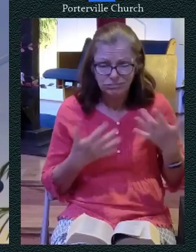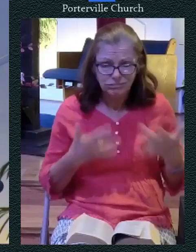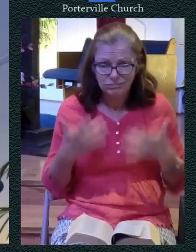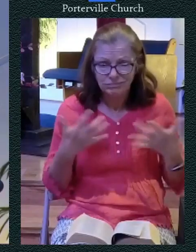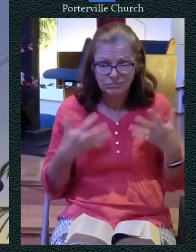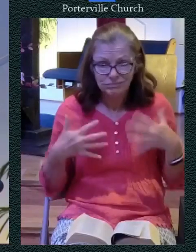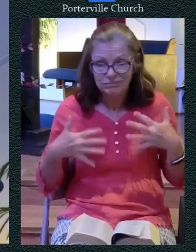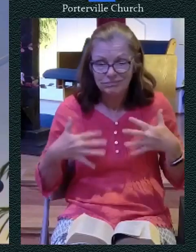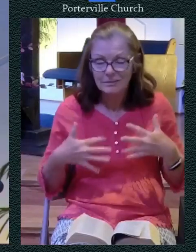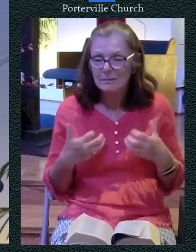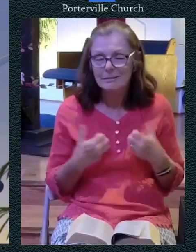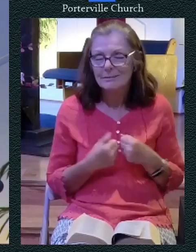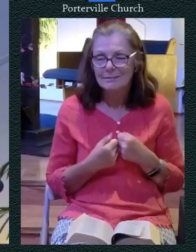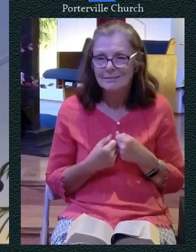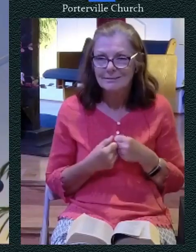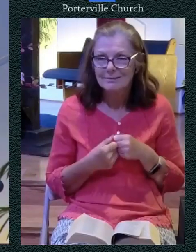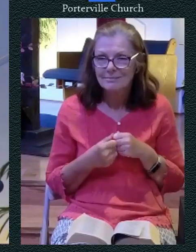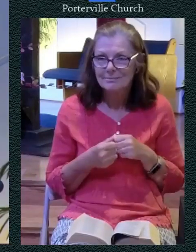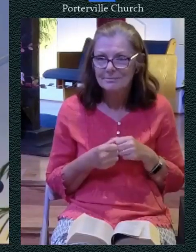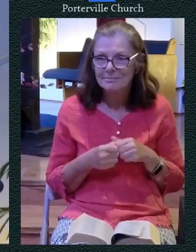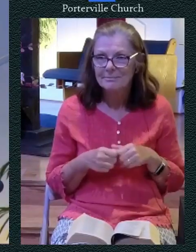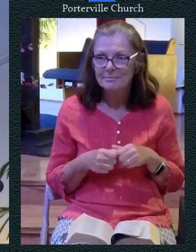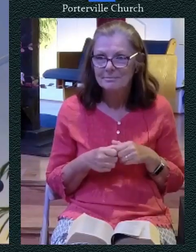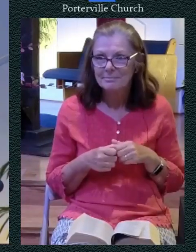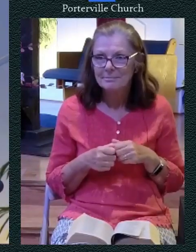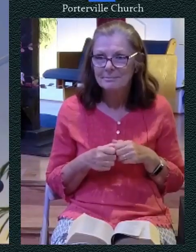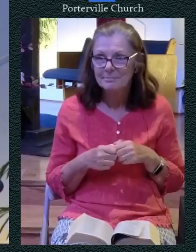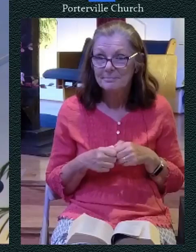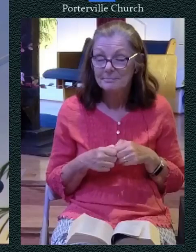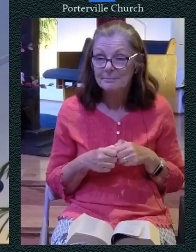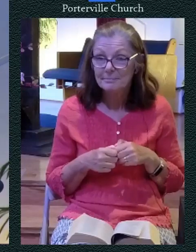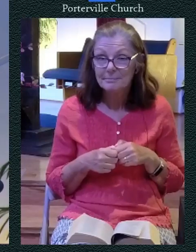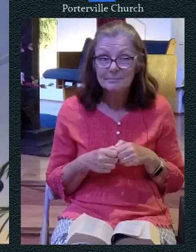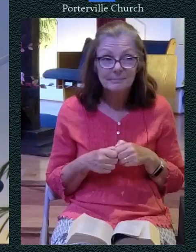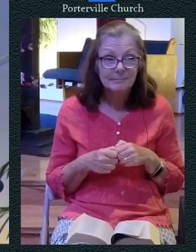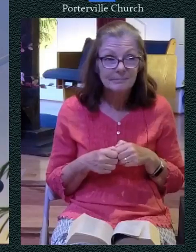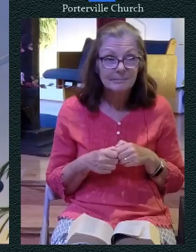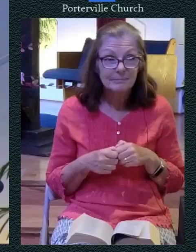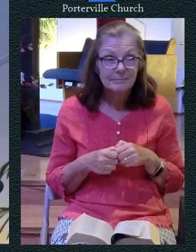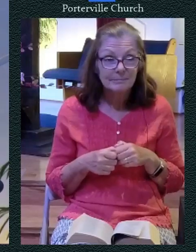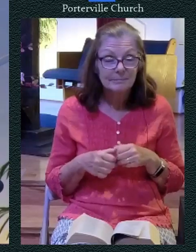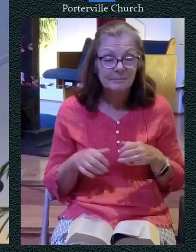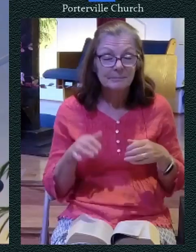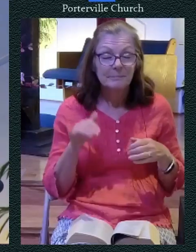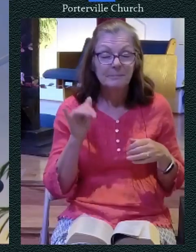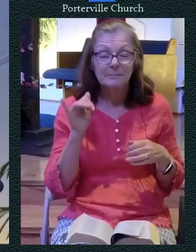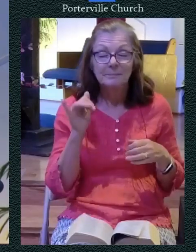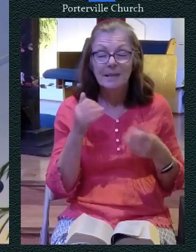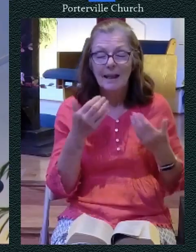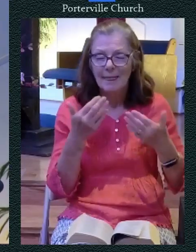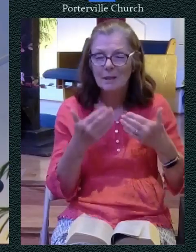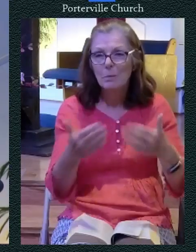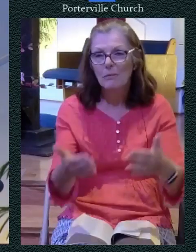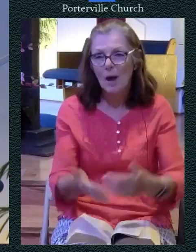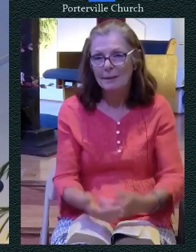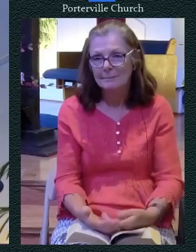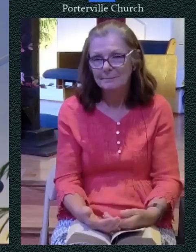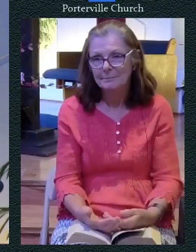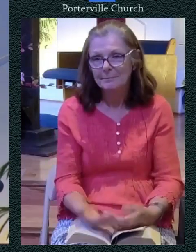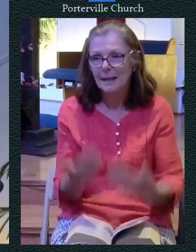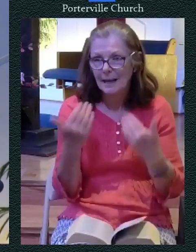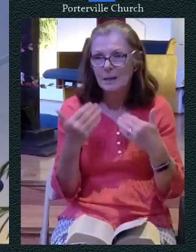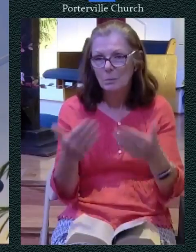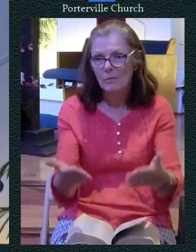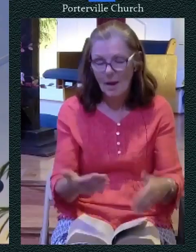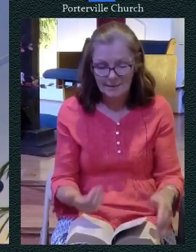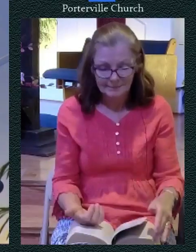so that's my observation on David's trouble. But let's move on. Let's try to understand a bit more what's happening